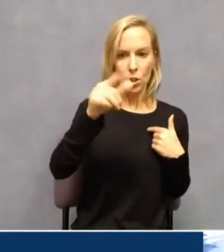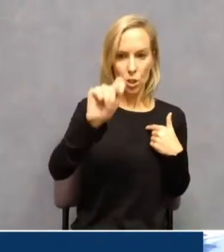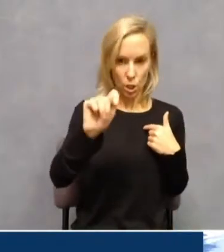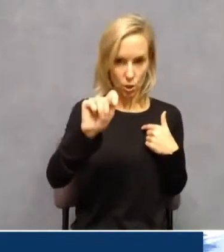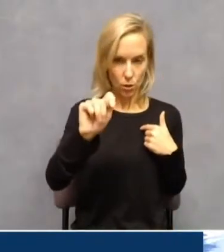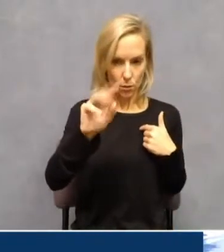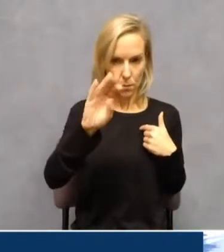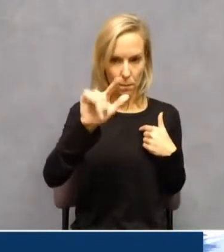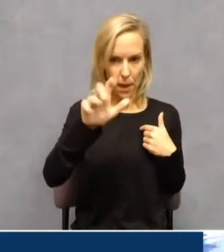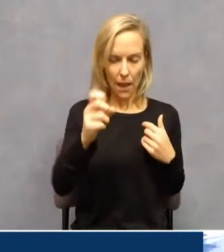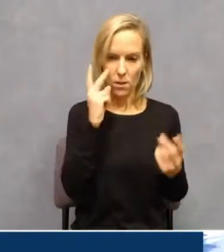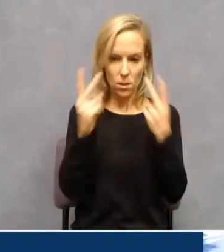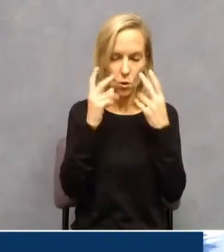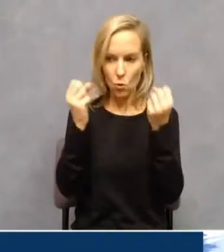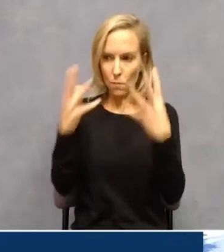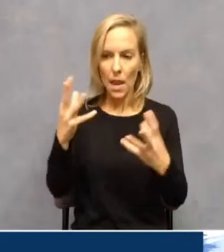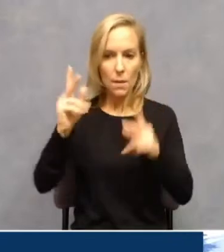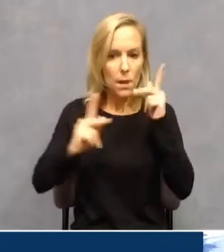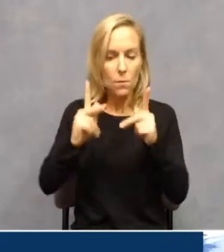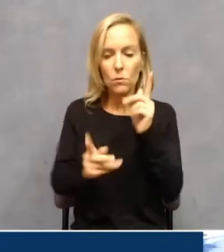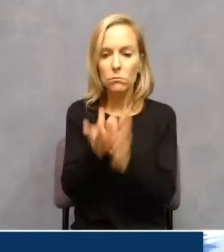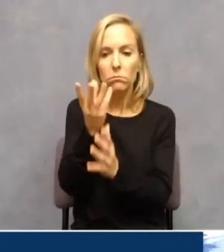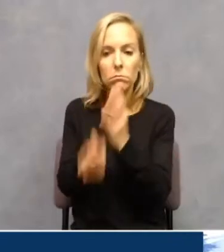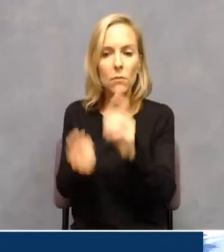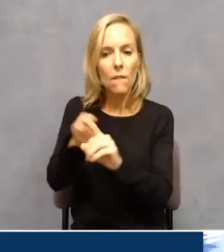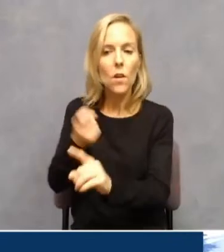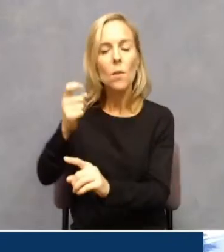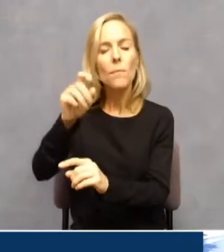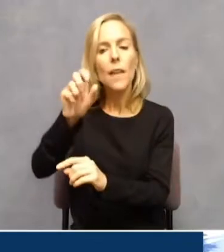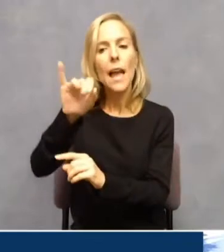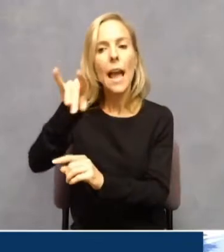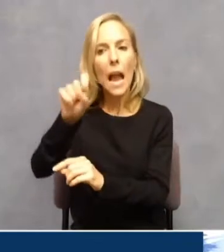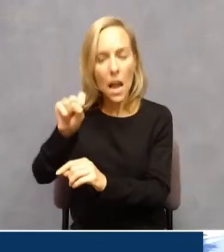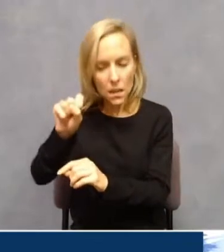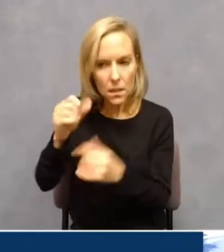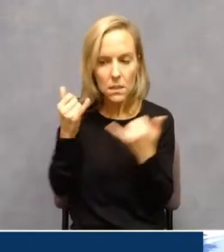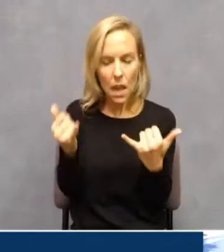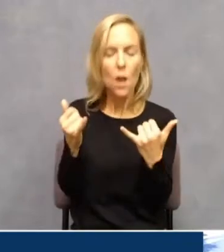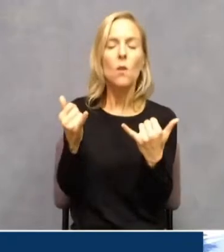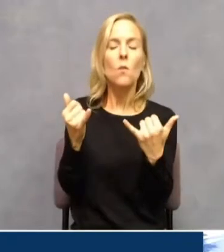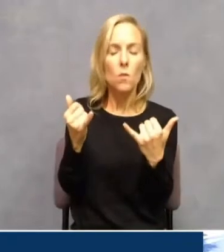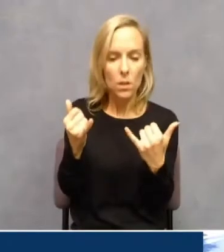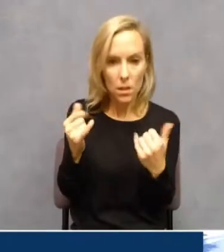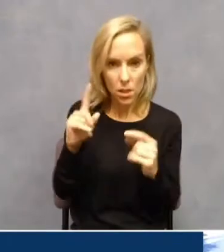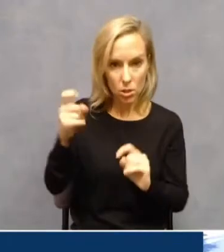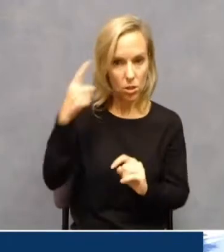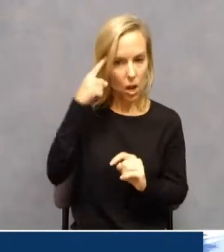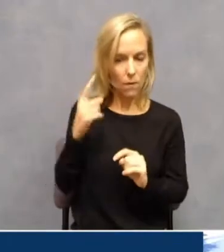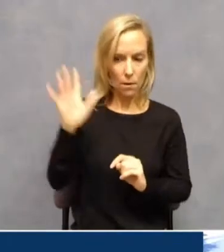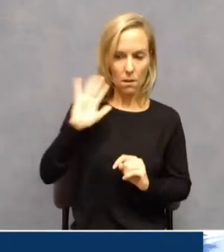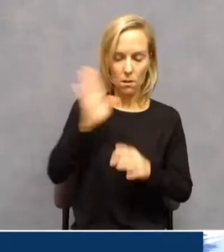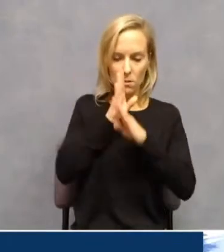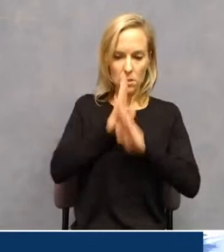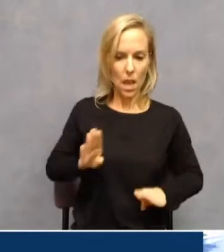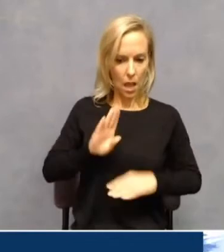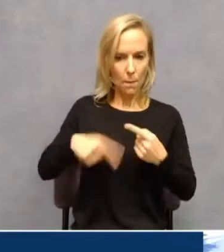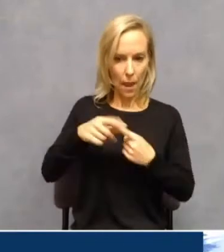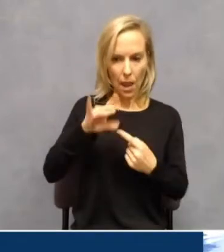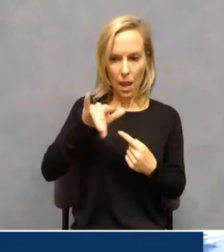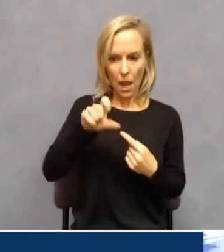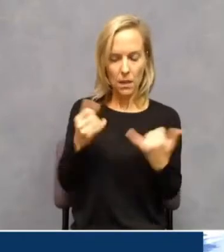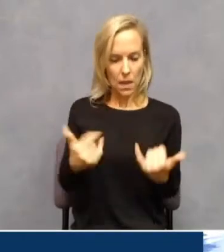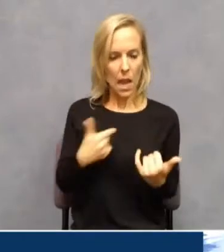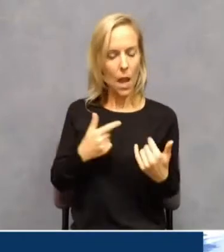from HIV/AIDS in the 1980s. As the government remains silent, I'm concerned for my fellow Kentuckians